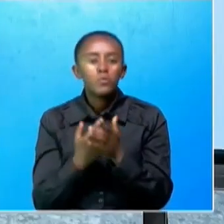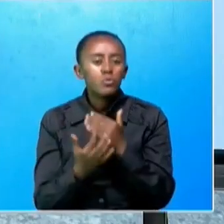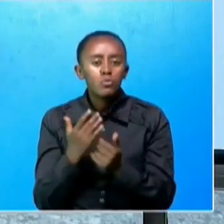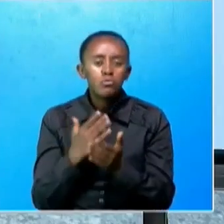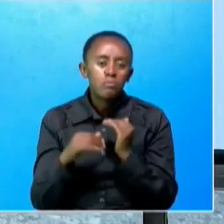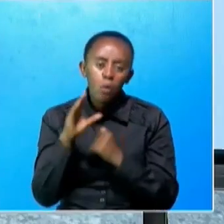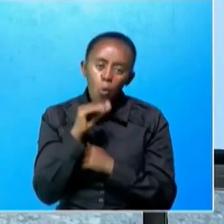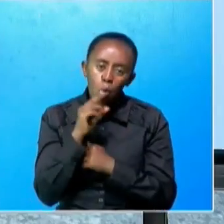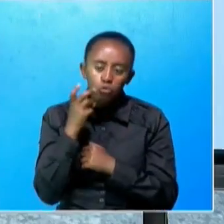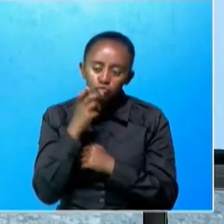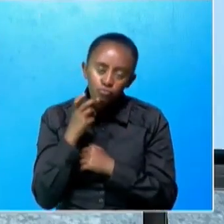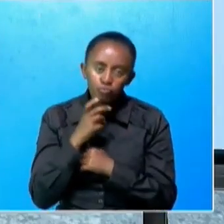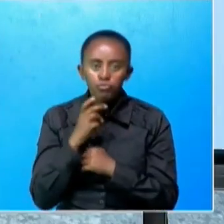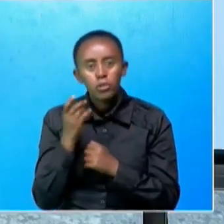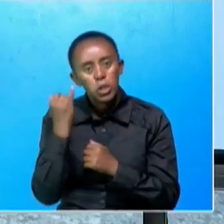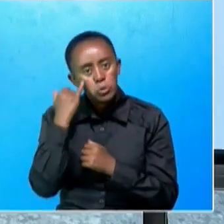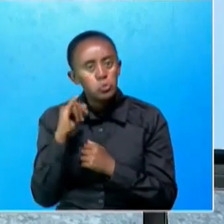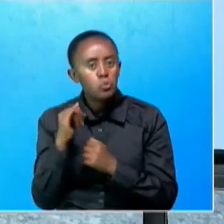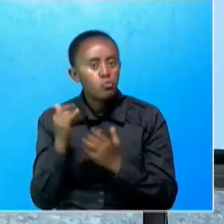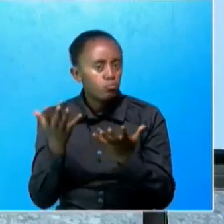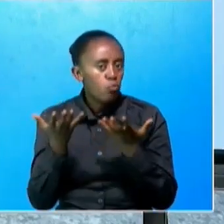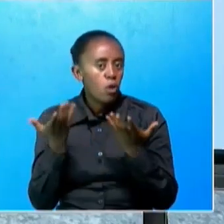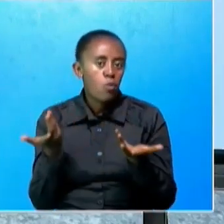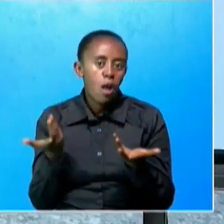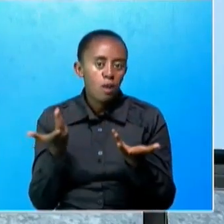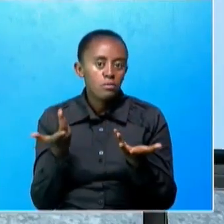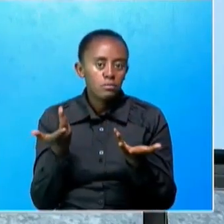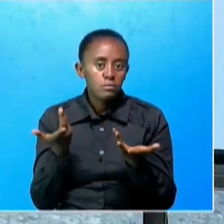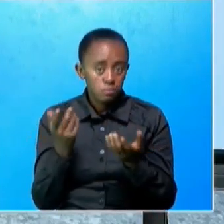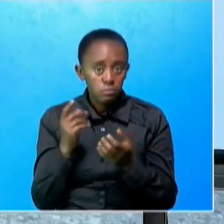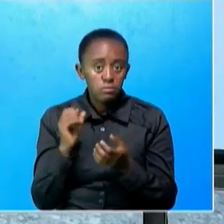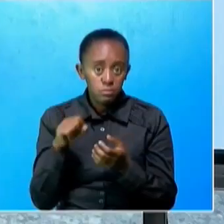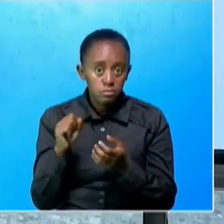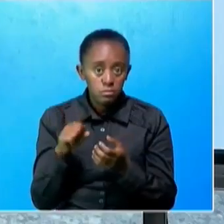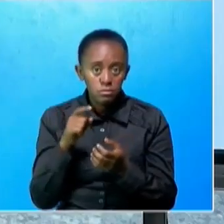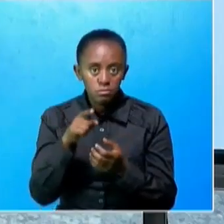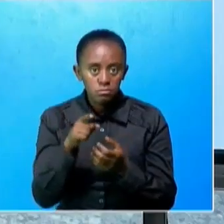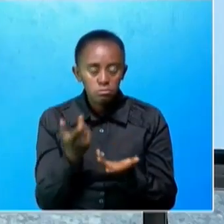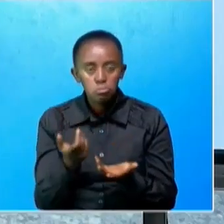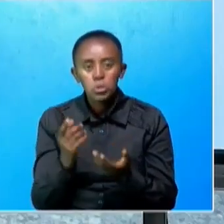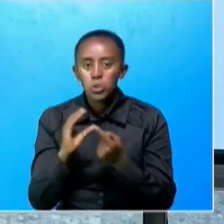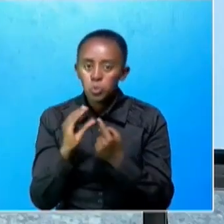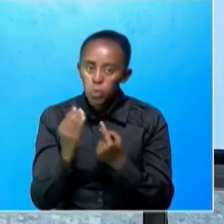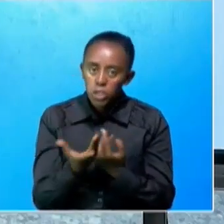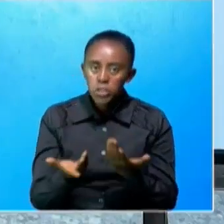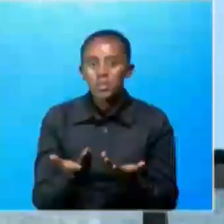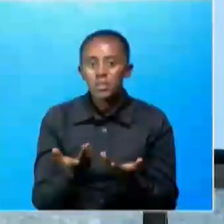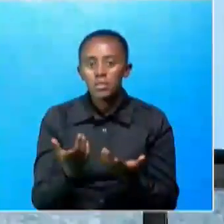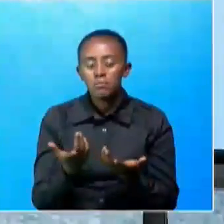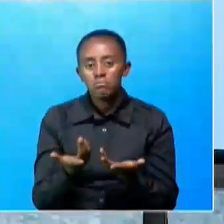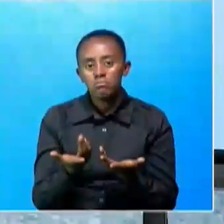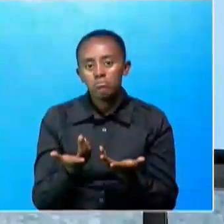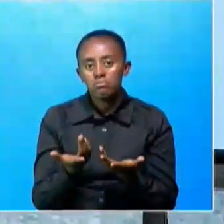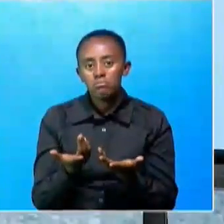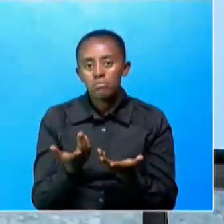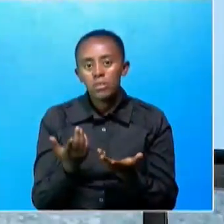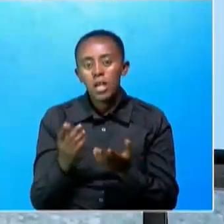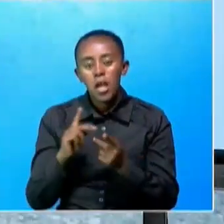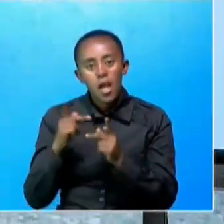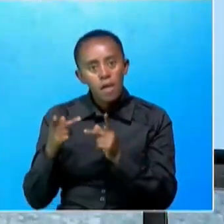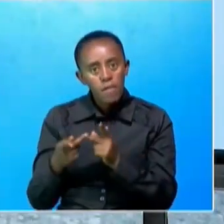kind of issue that you like. Yeah? Regarding situations, regarding